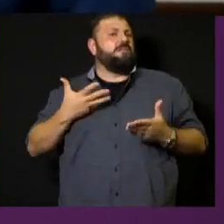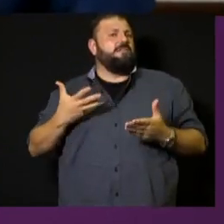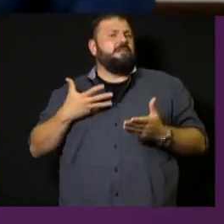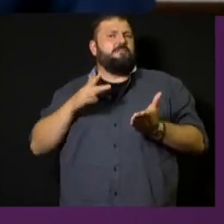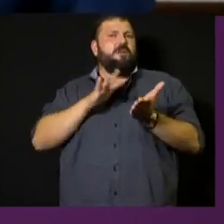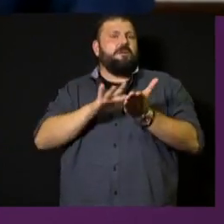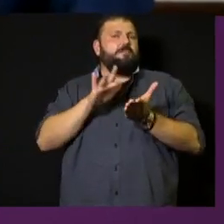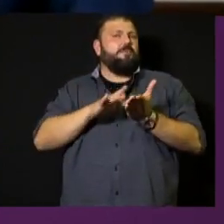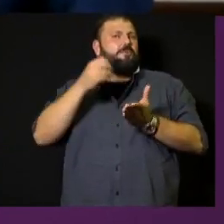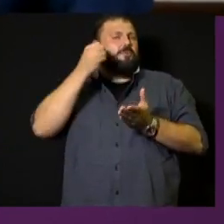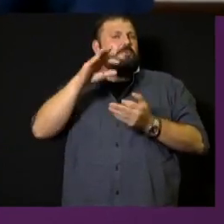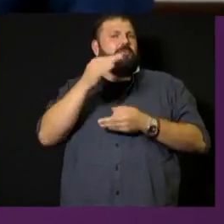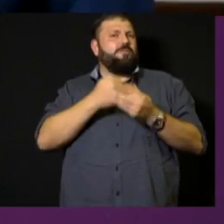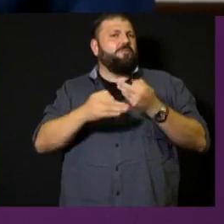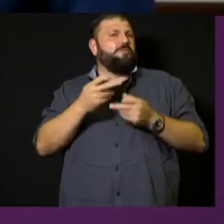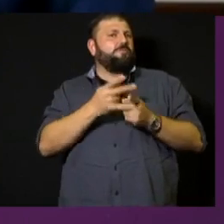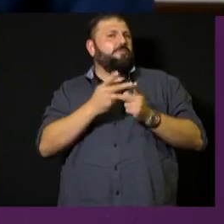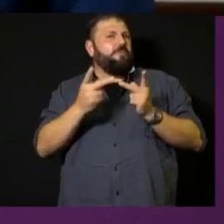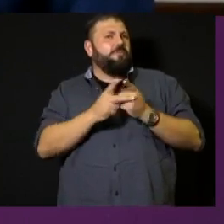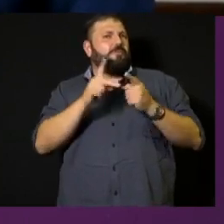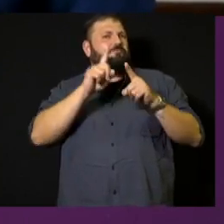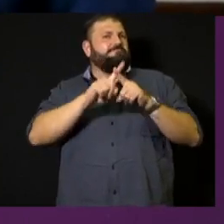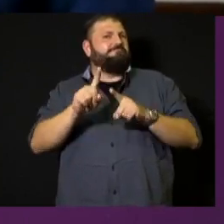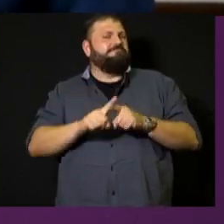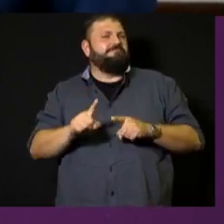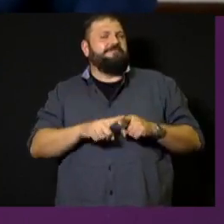the other ones, and nutrition products.